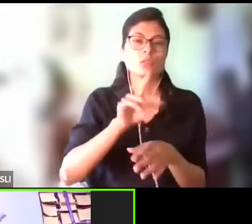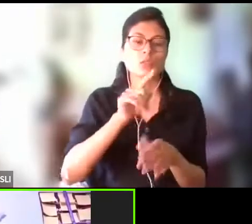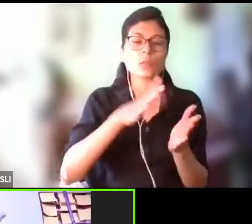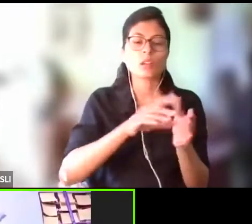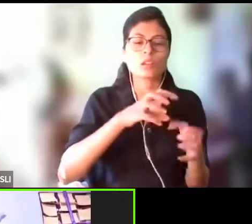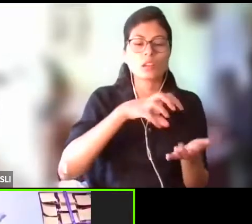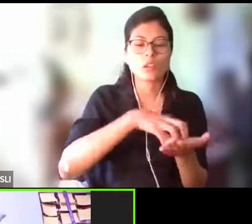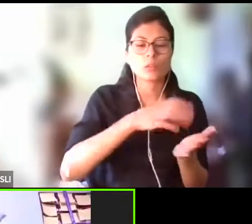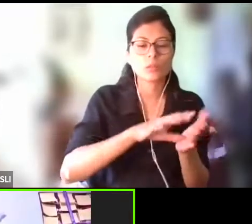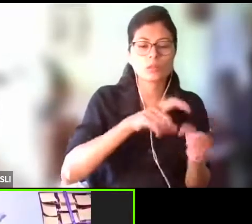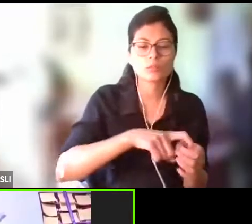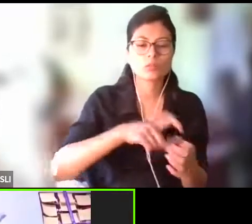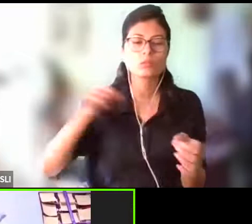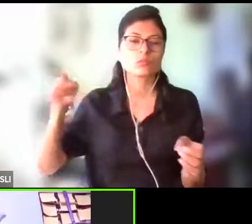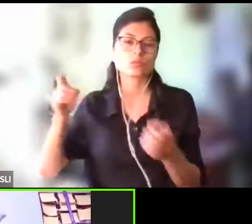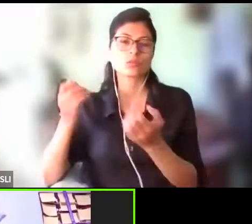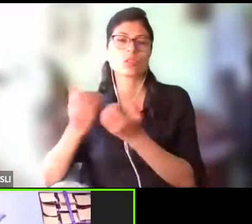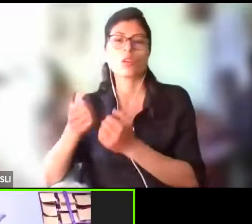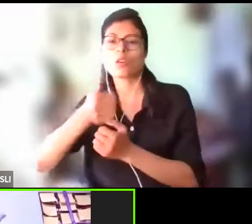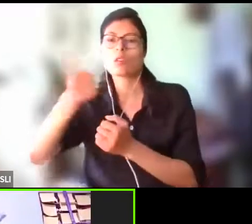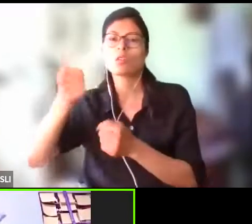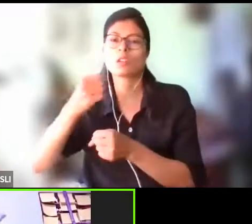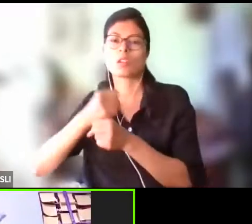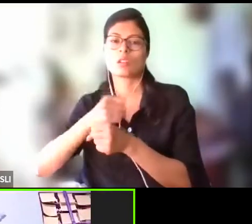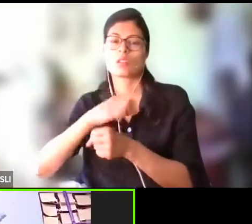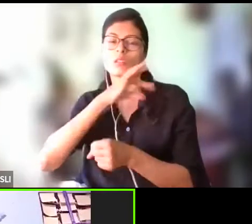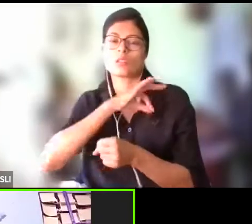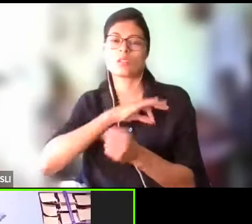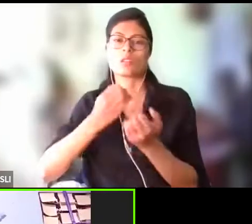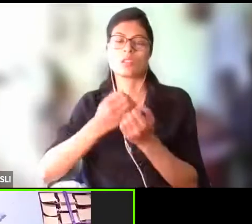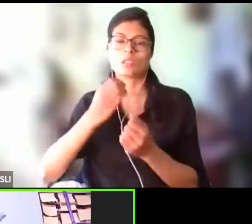became victims of the landslide as well. That also